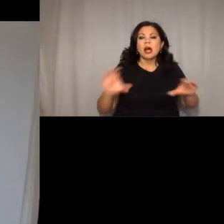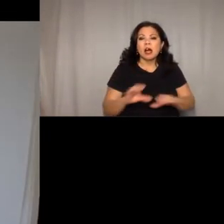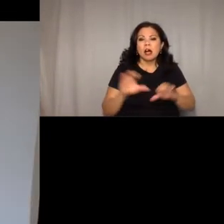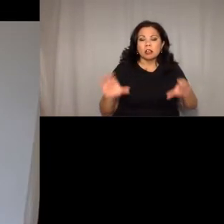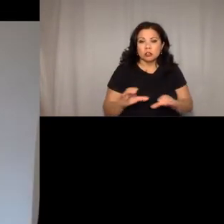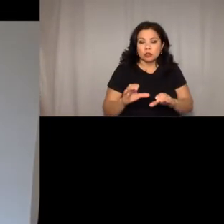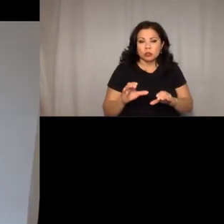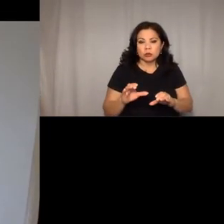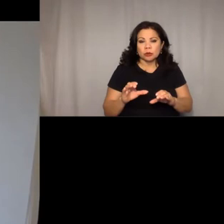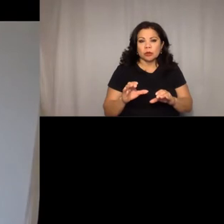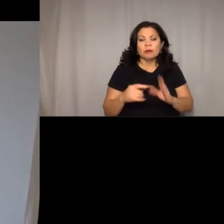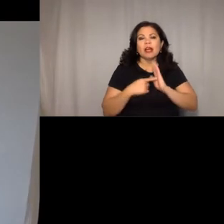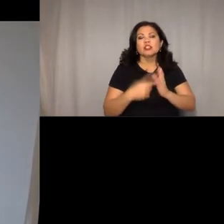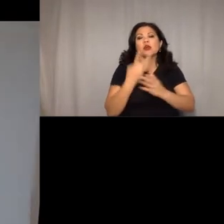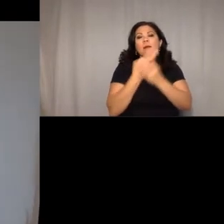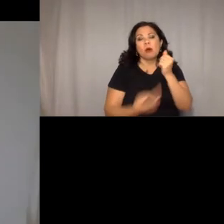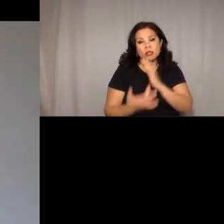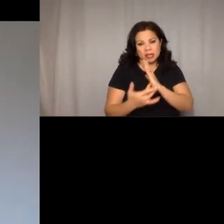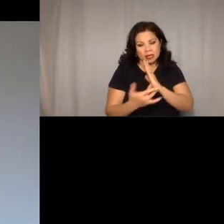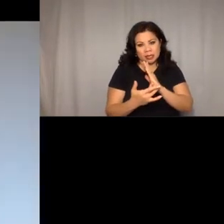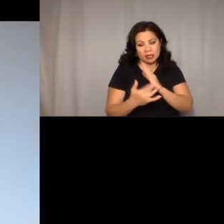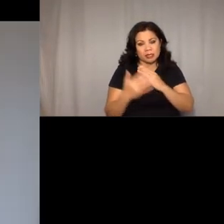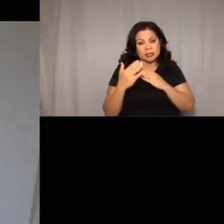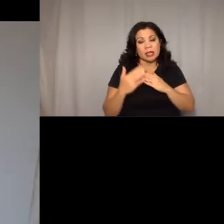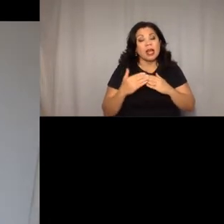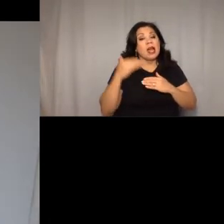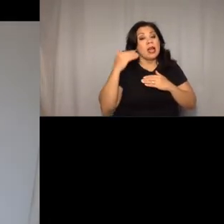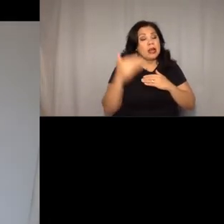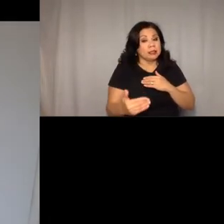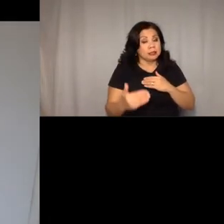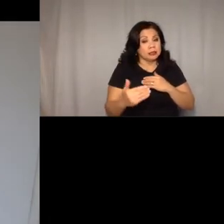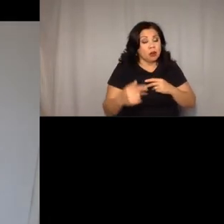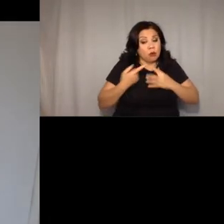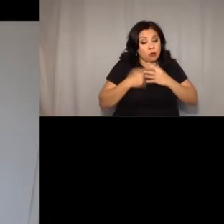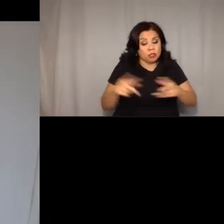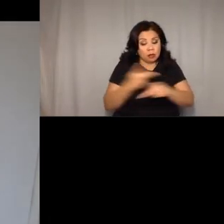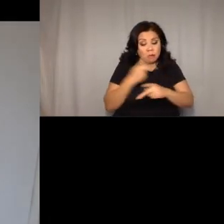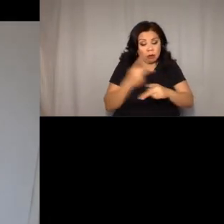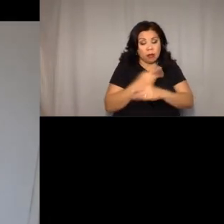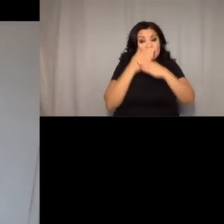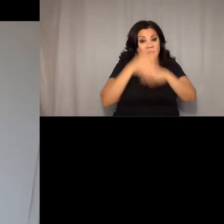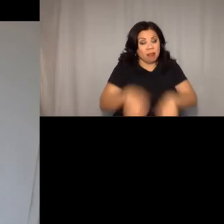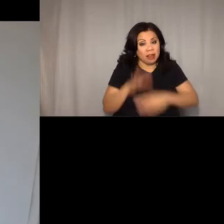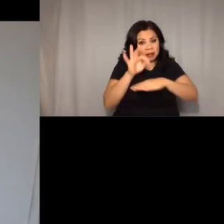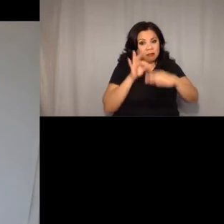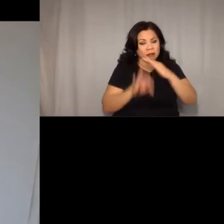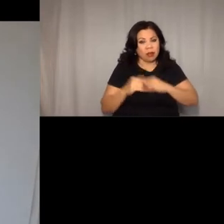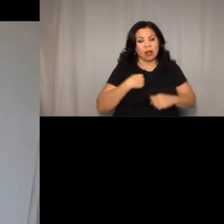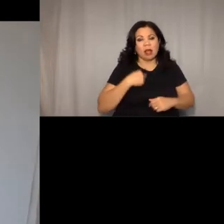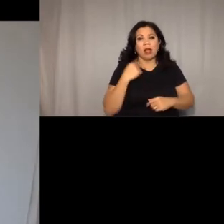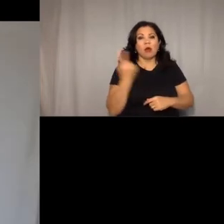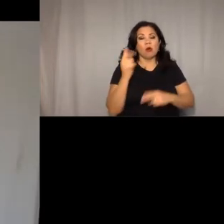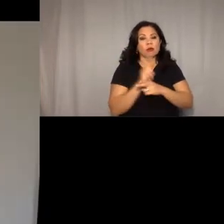I'll do both ways for the next two. And then after that, when we start multiplying and dividing fractions, I'm just going to be using